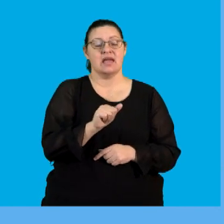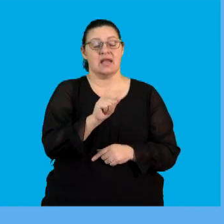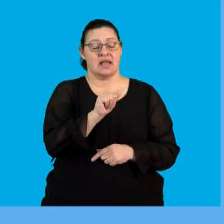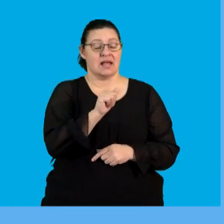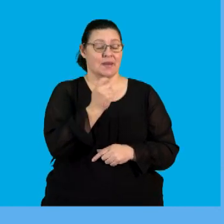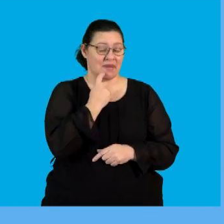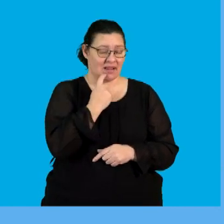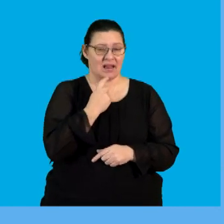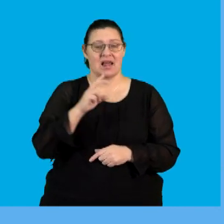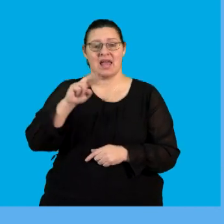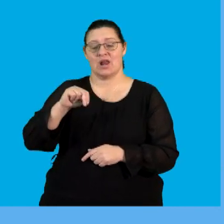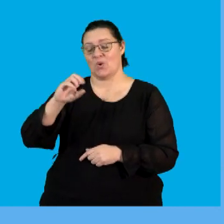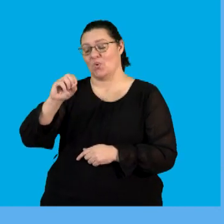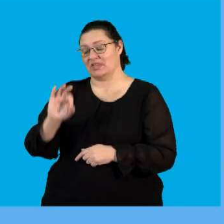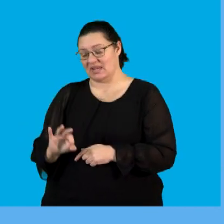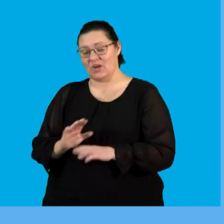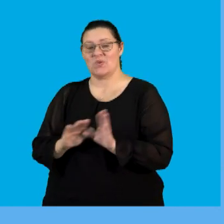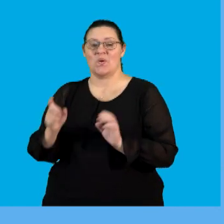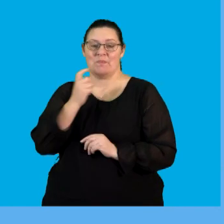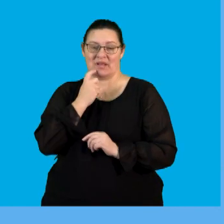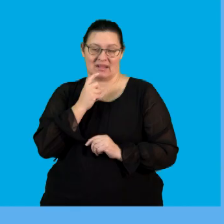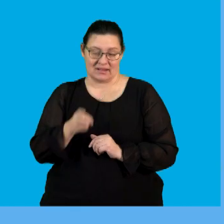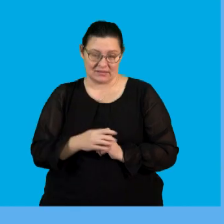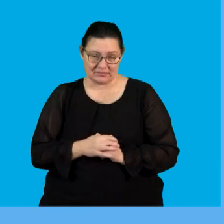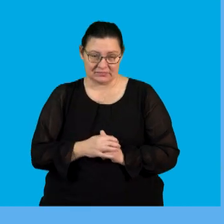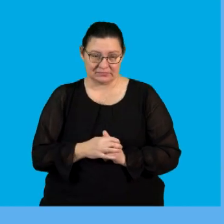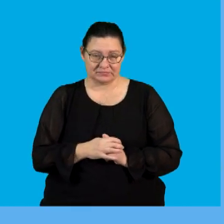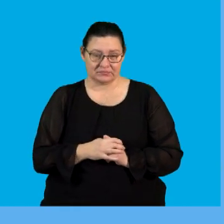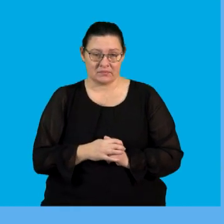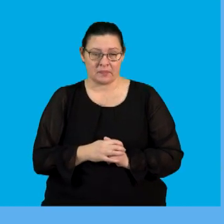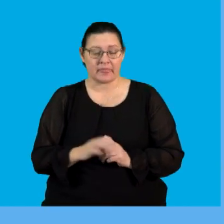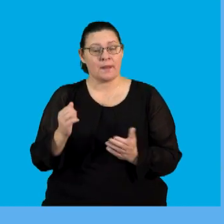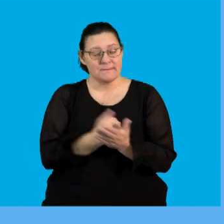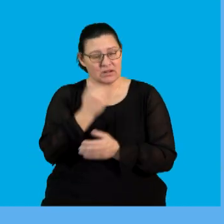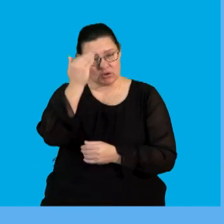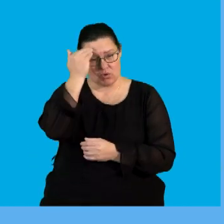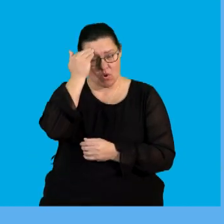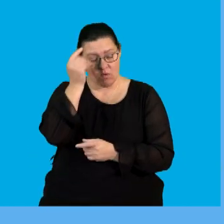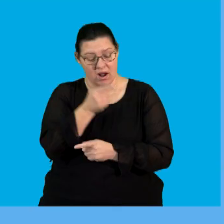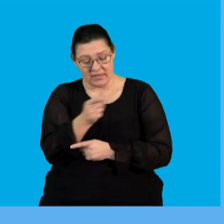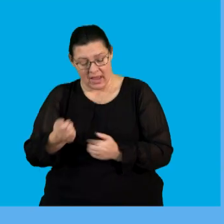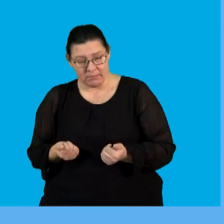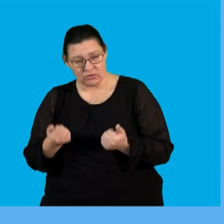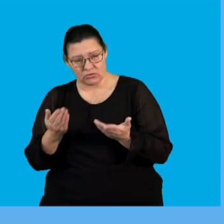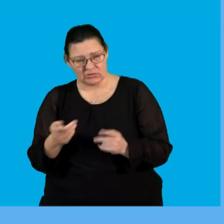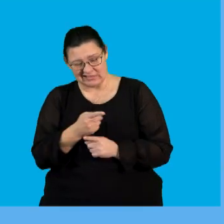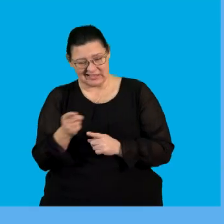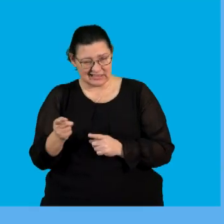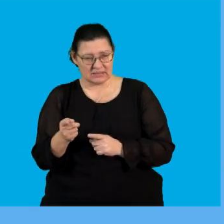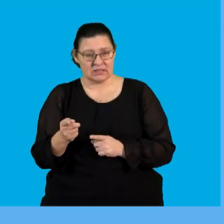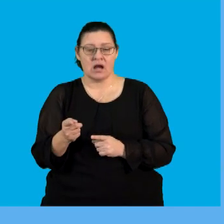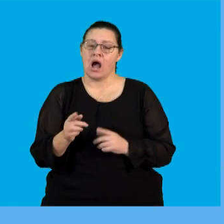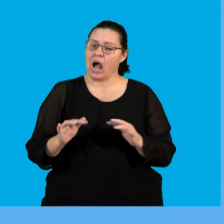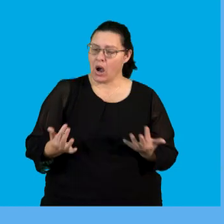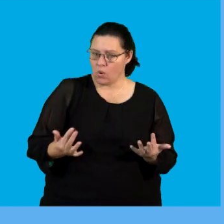sodium is your metal and the nitrate is going to be our non-metal. So now, we need to know that for them to produce, or for